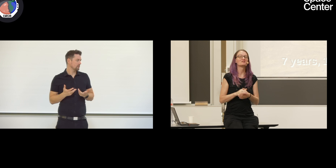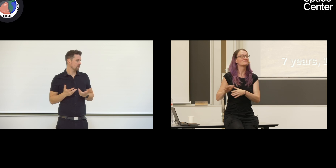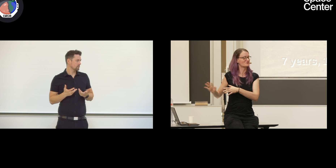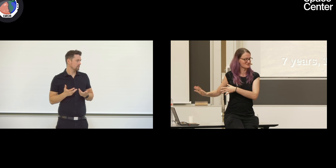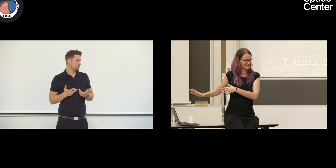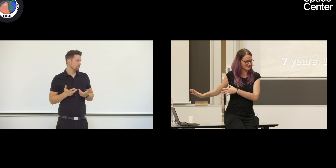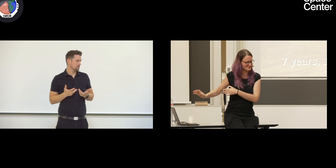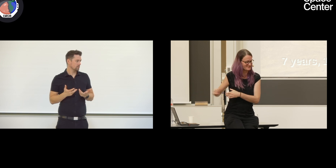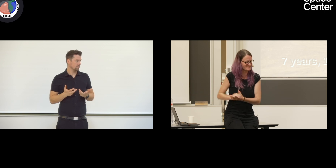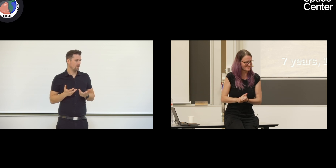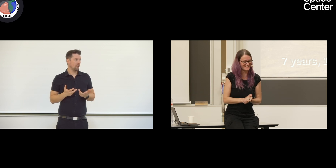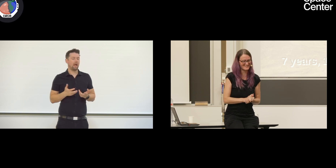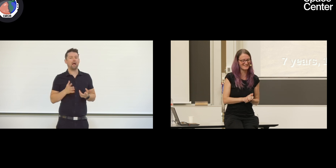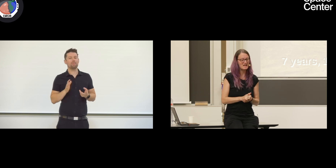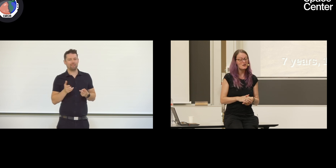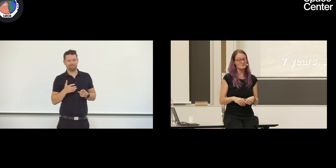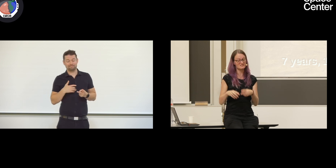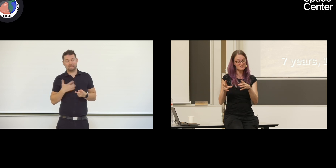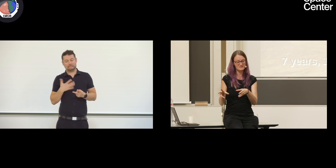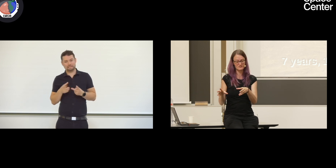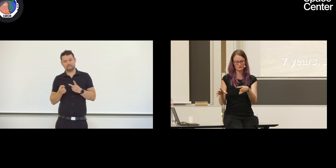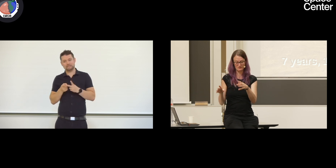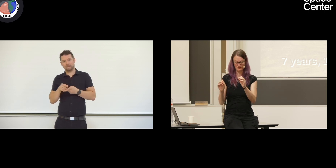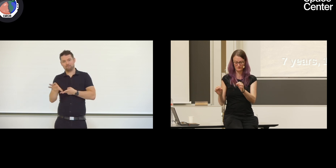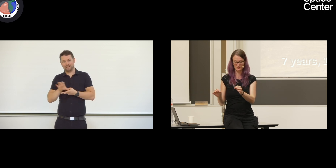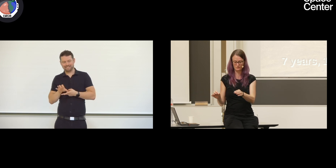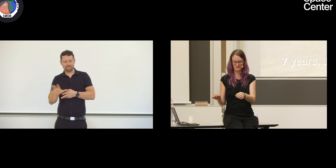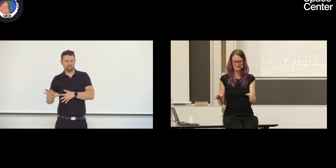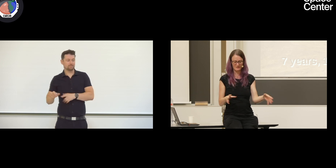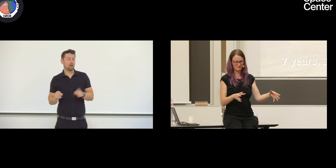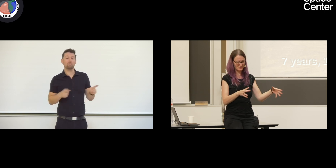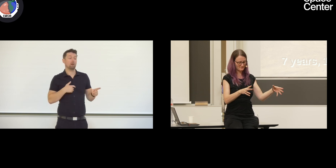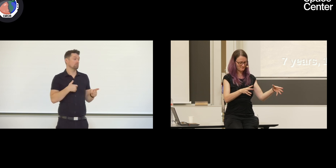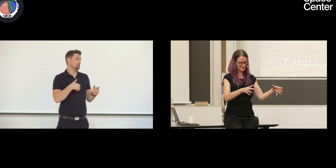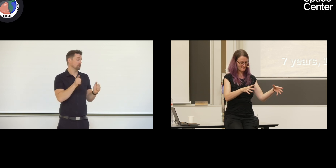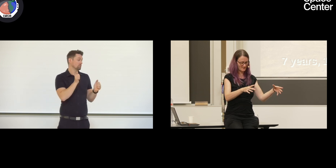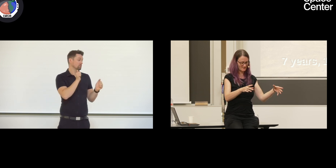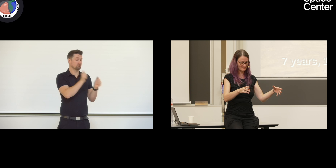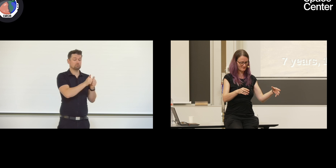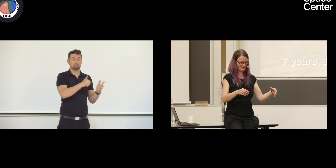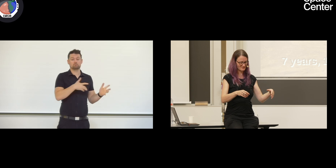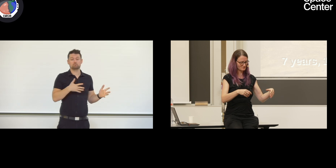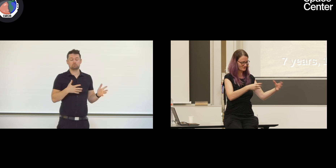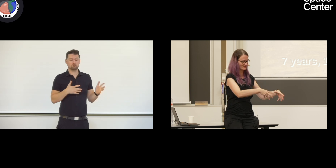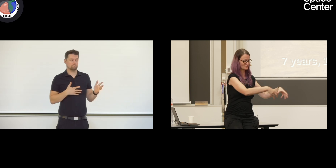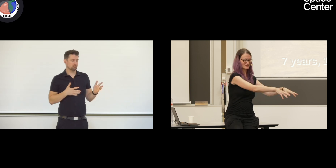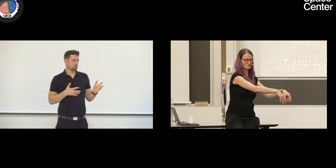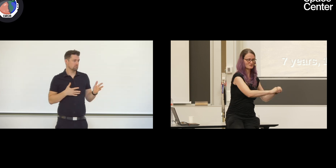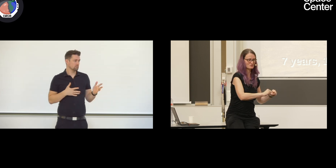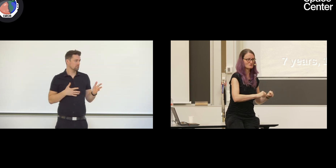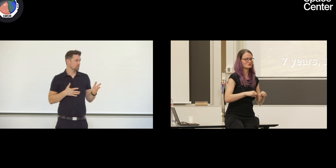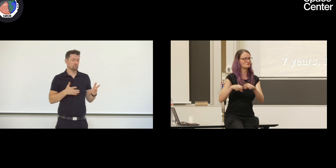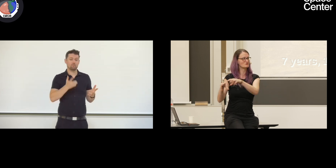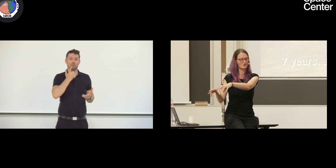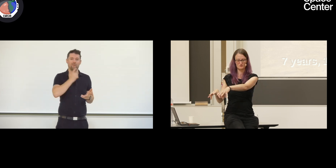We will leave that to the second funding phase, but it is an issue. I fully agree. I mean, it's one thing to extract